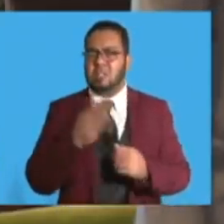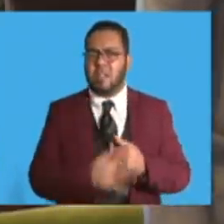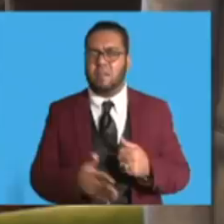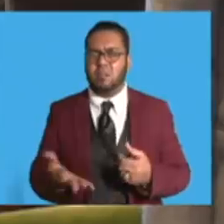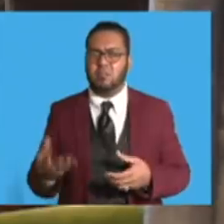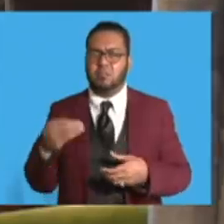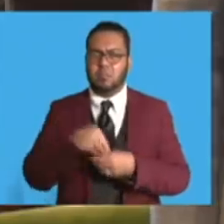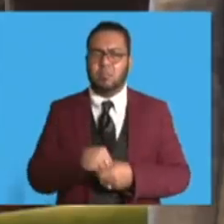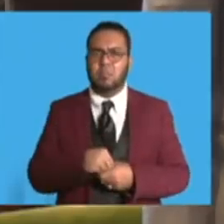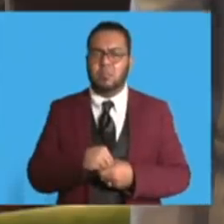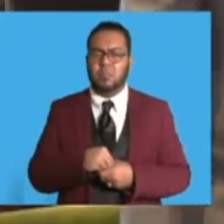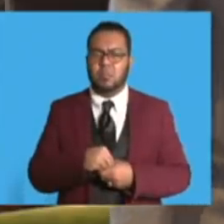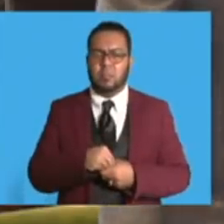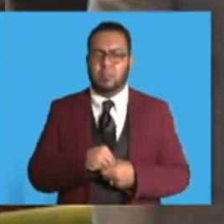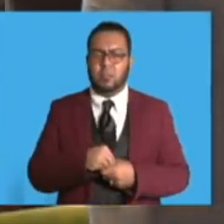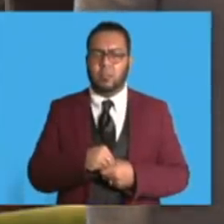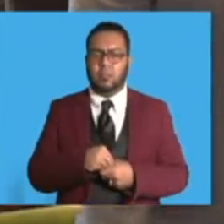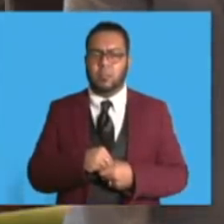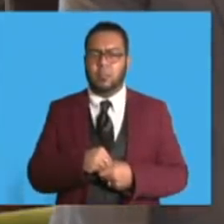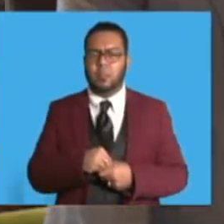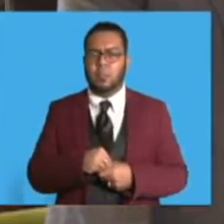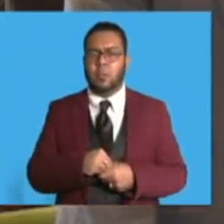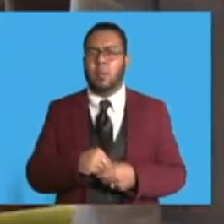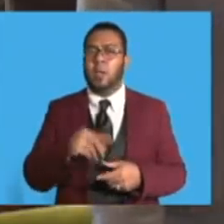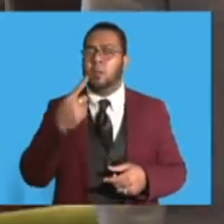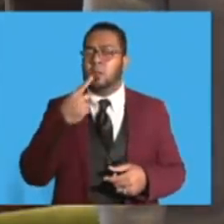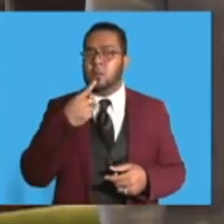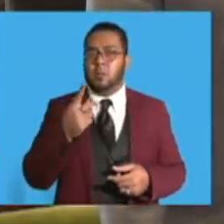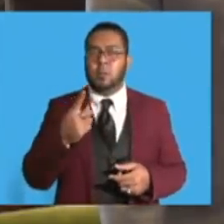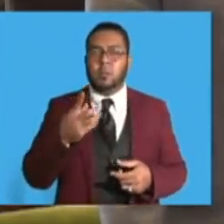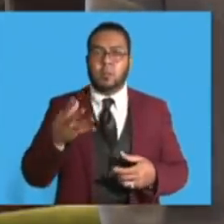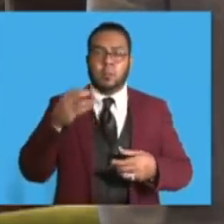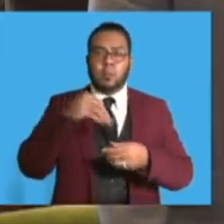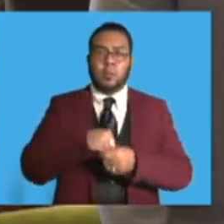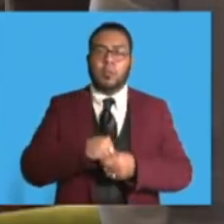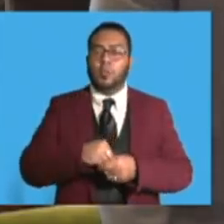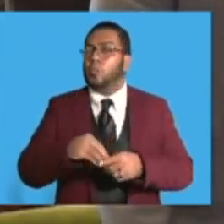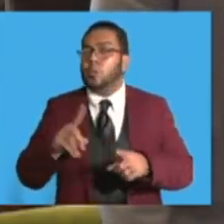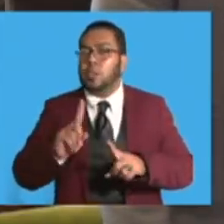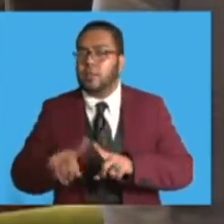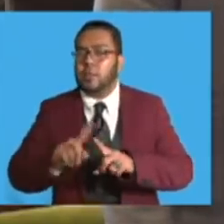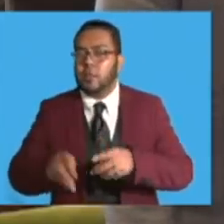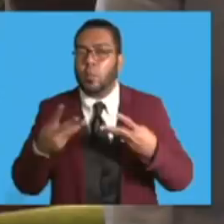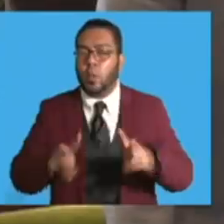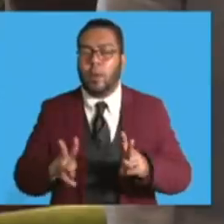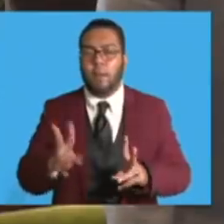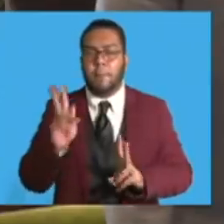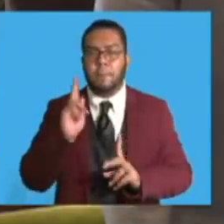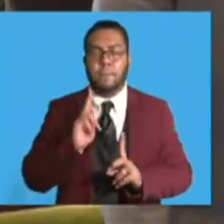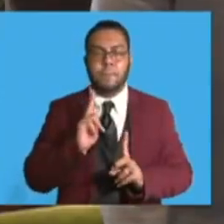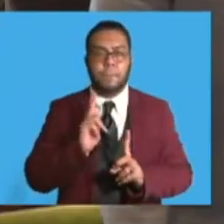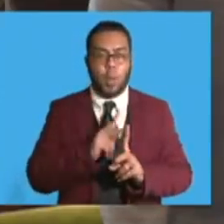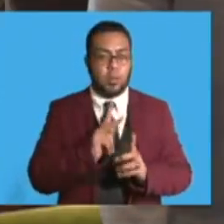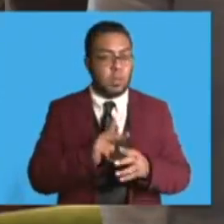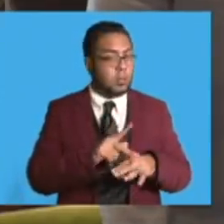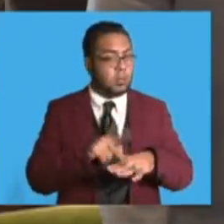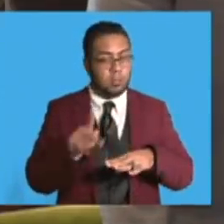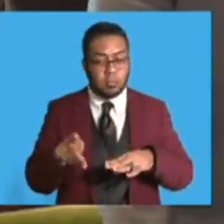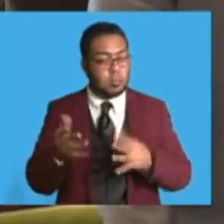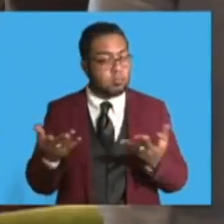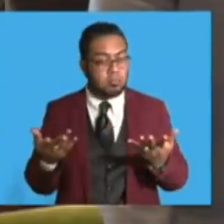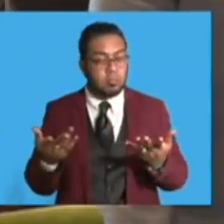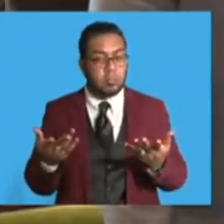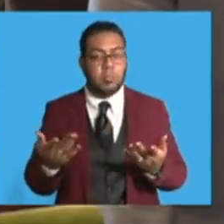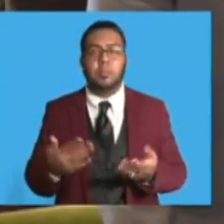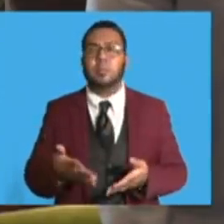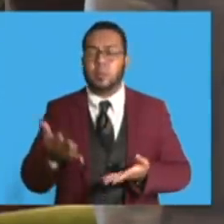succumbed to gaining popularity by simply appealing to communalistic politics. His vision, his idea of building a